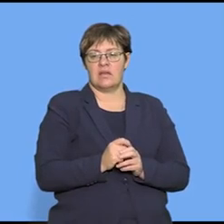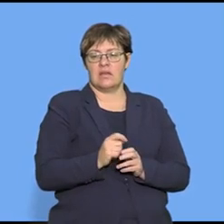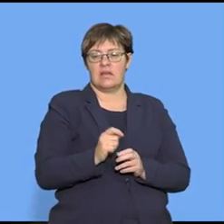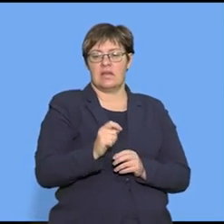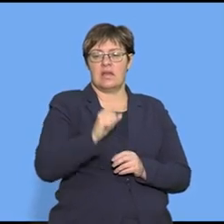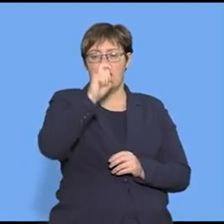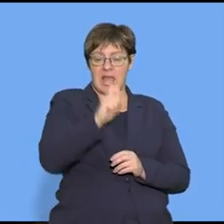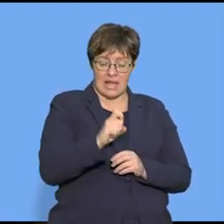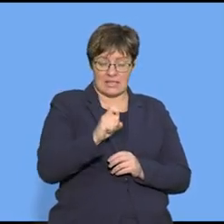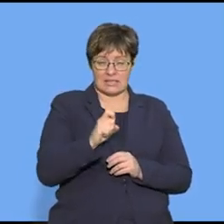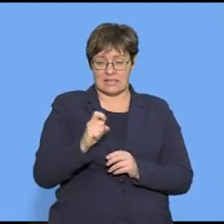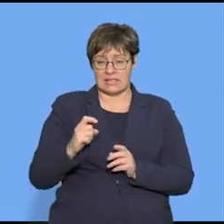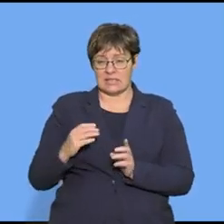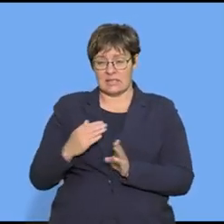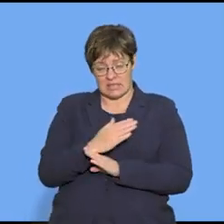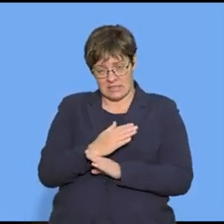meaning my